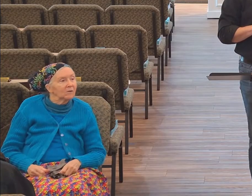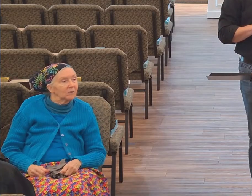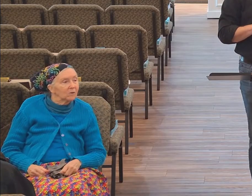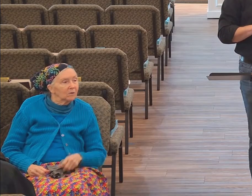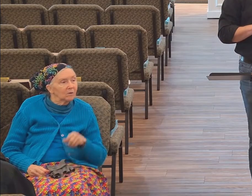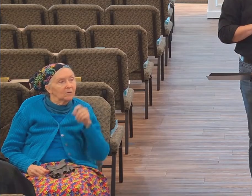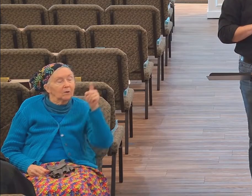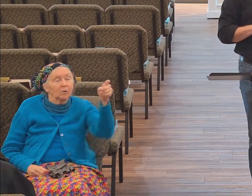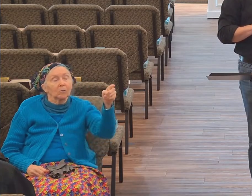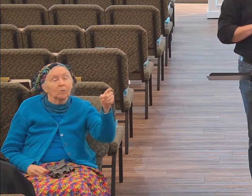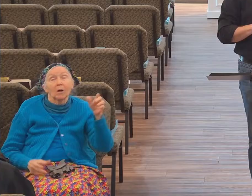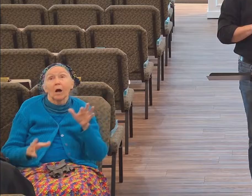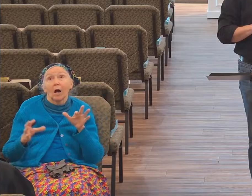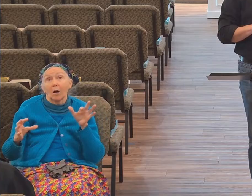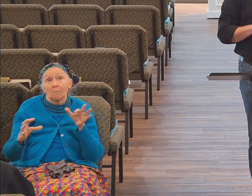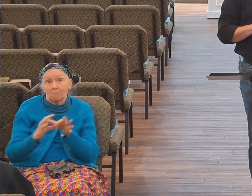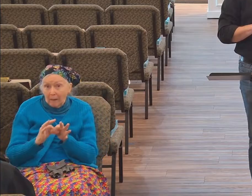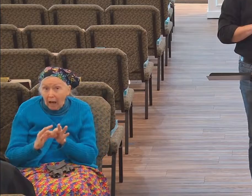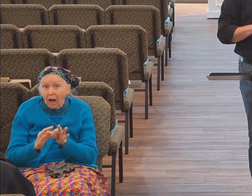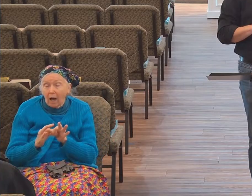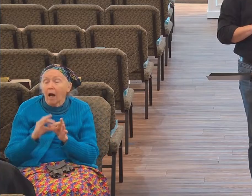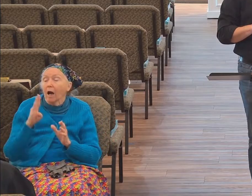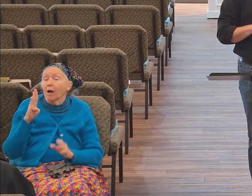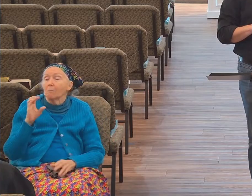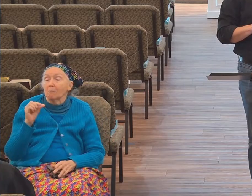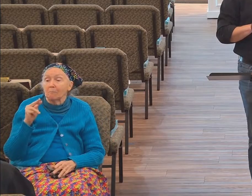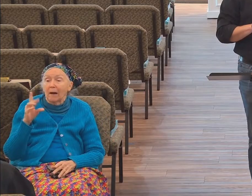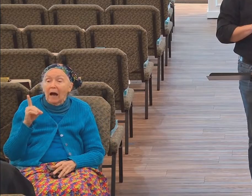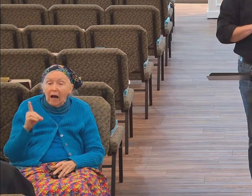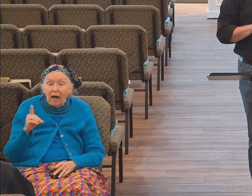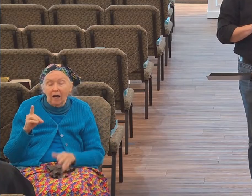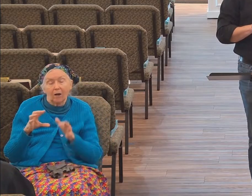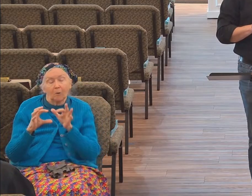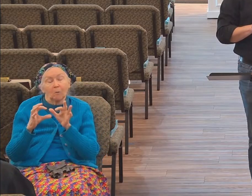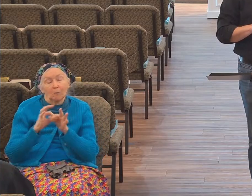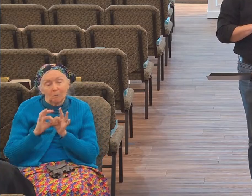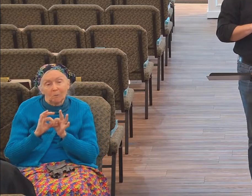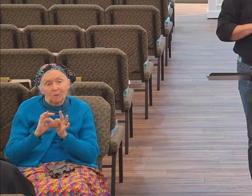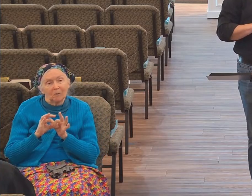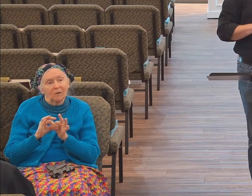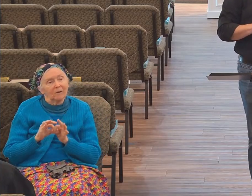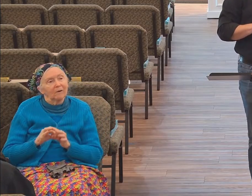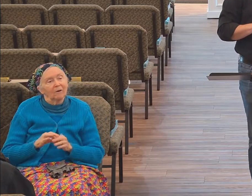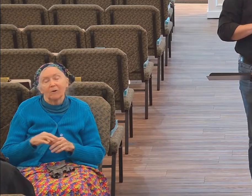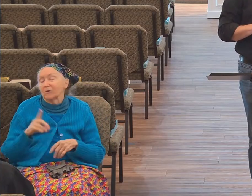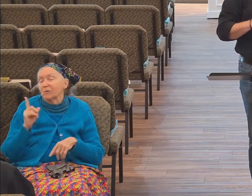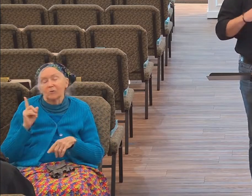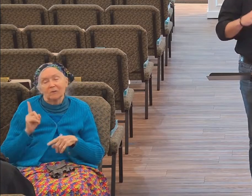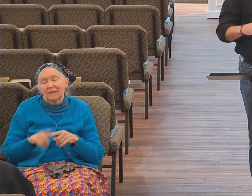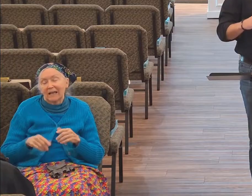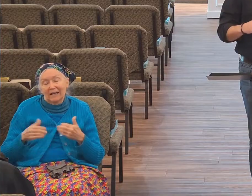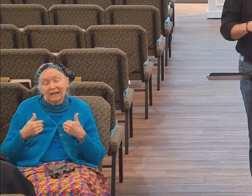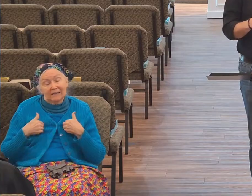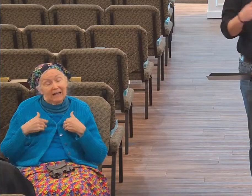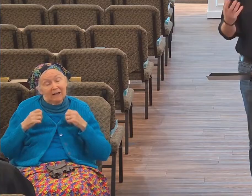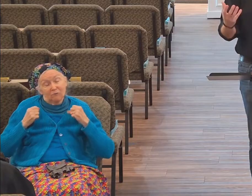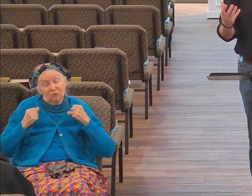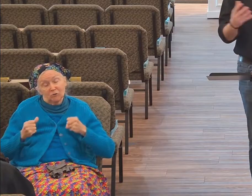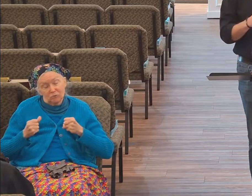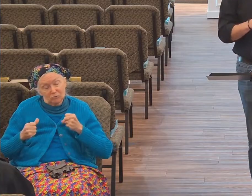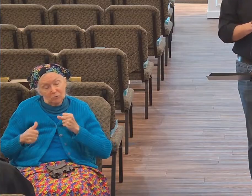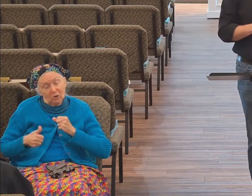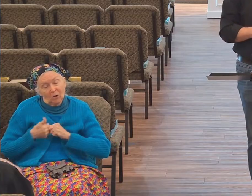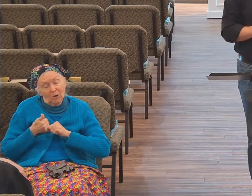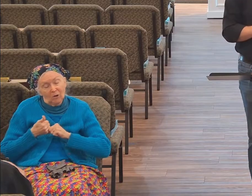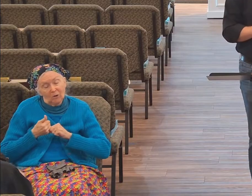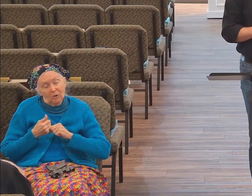A bond. Is that what you said? Yeah. You're not going to get a stronger bond, especially in general, I